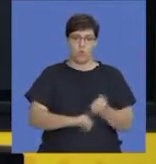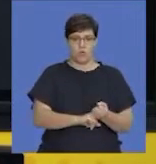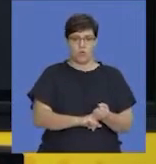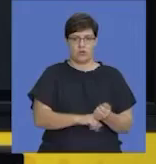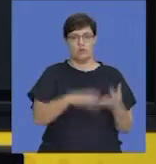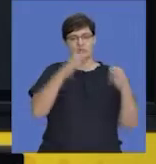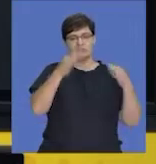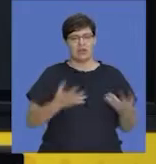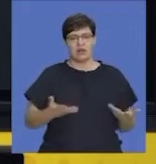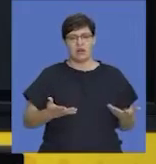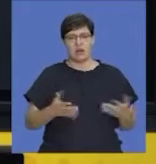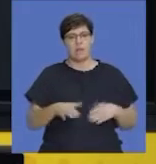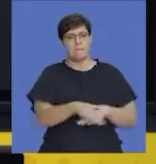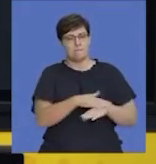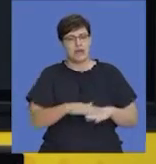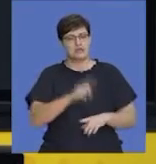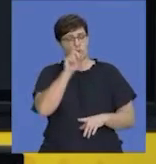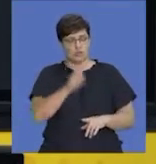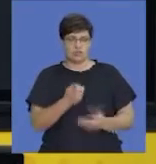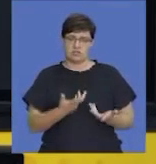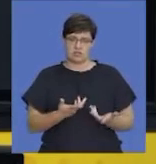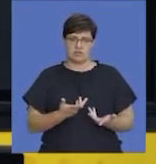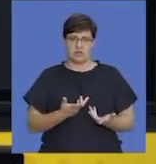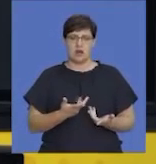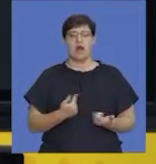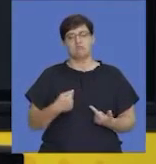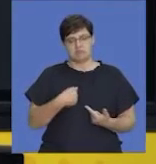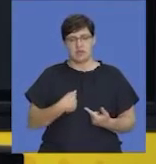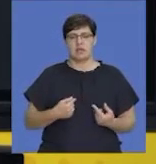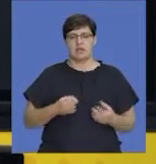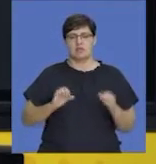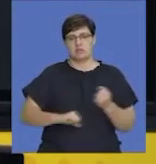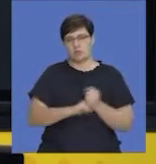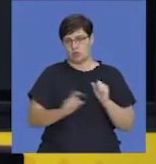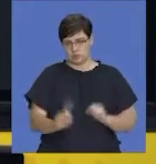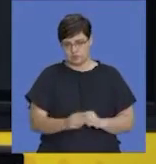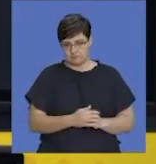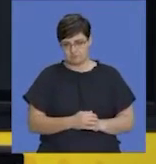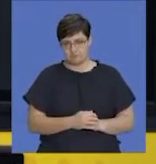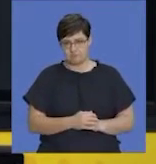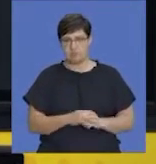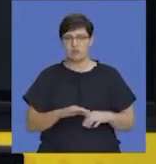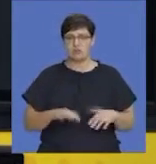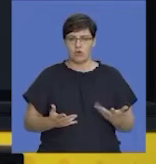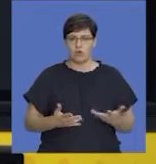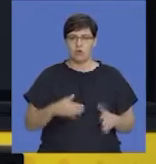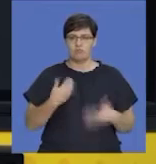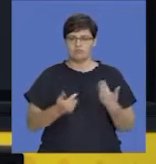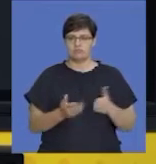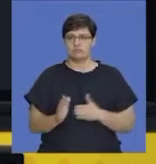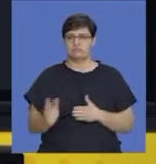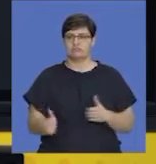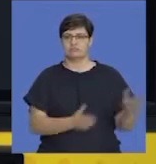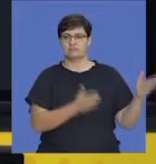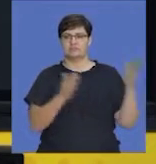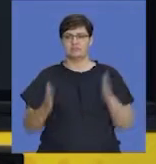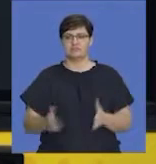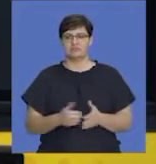basically based on the question provided, decide where we actually fall in the scheme of things. So let's go on to the next essay